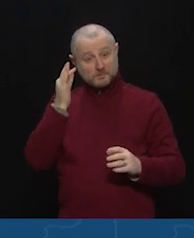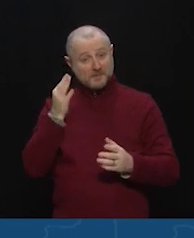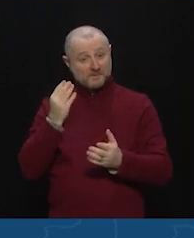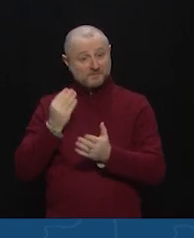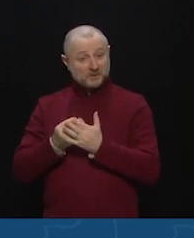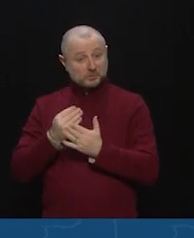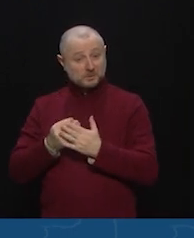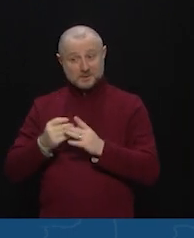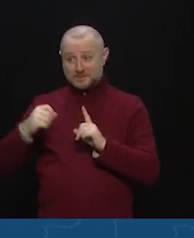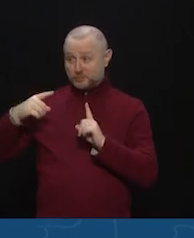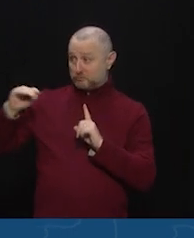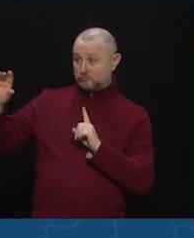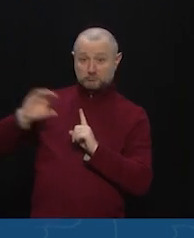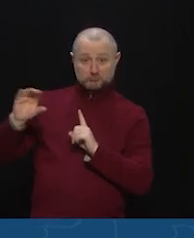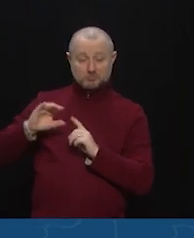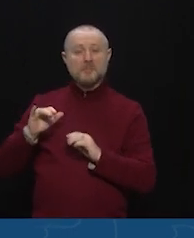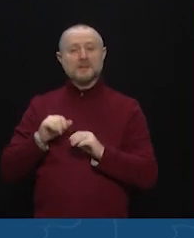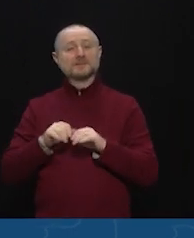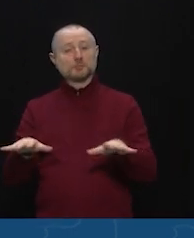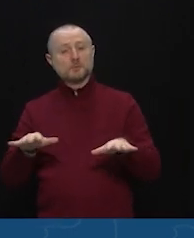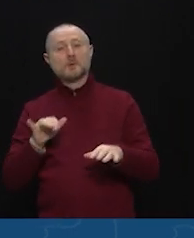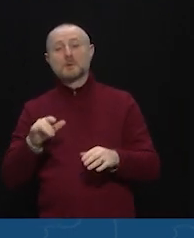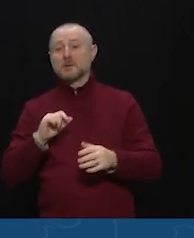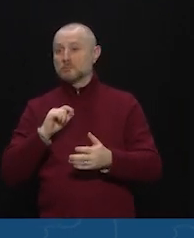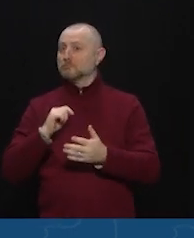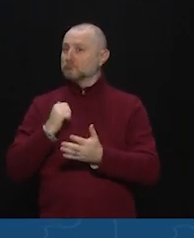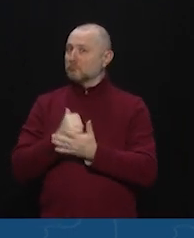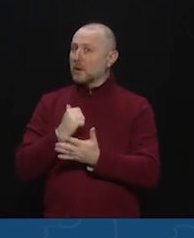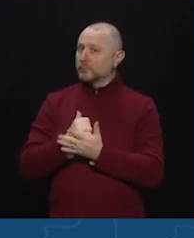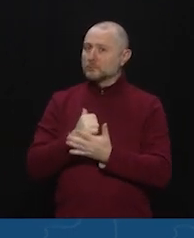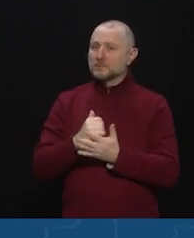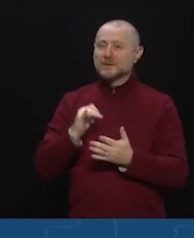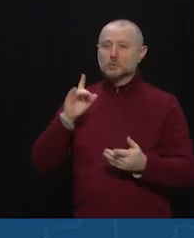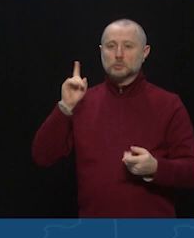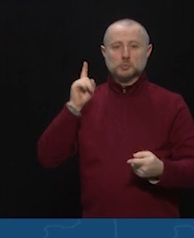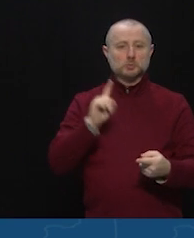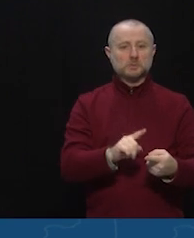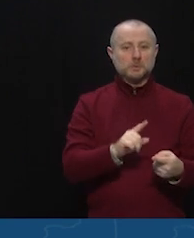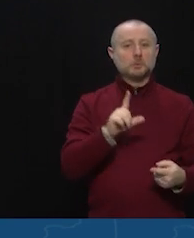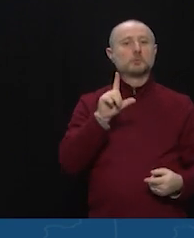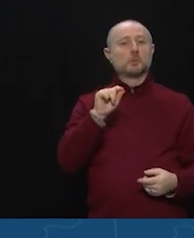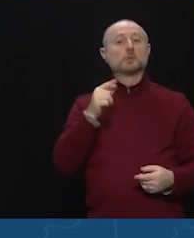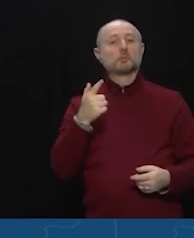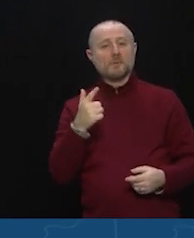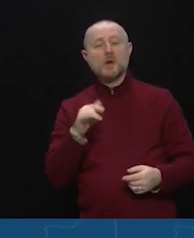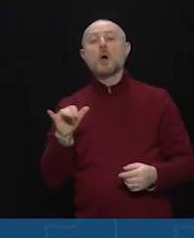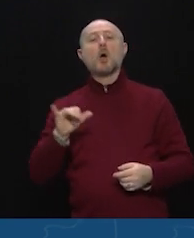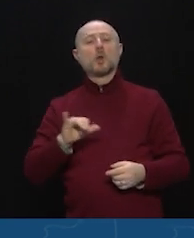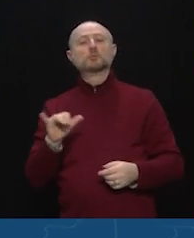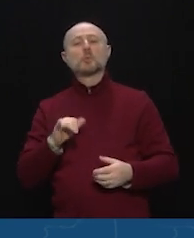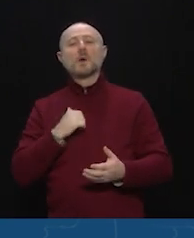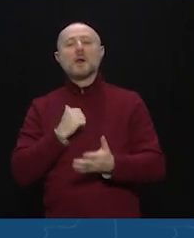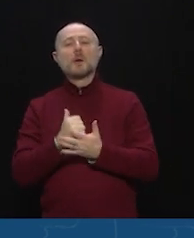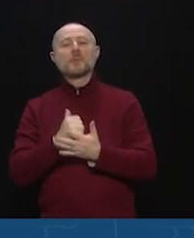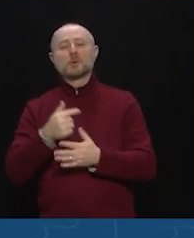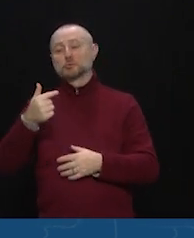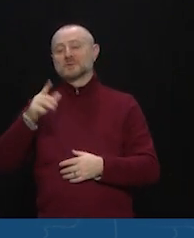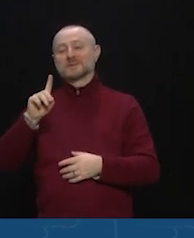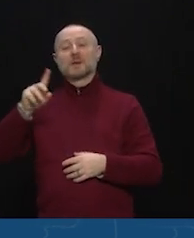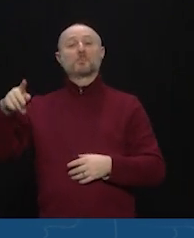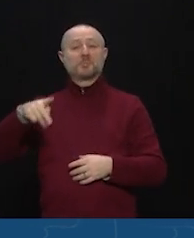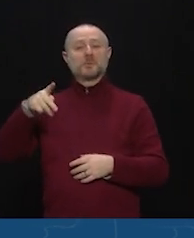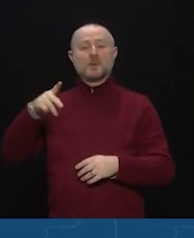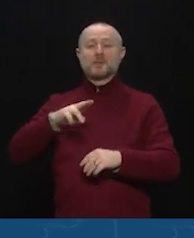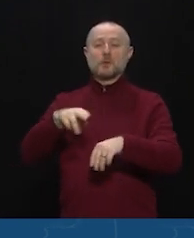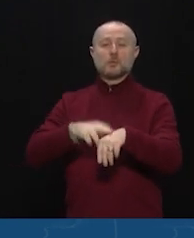to diminish over the course of 2021. So this also helped GDP growth, both in New York and nationally. But